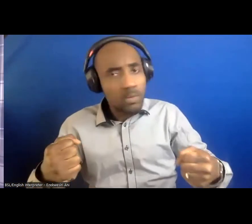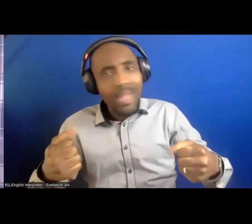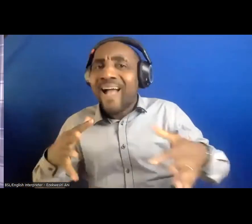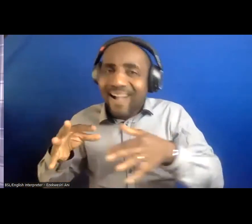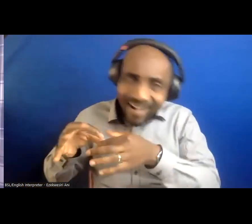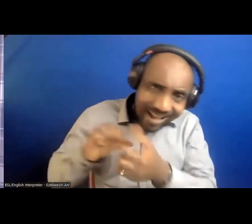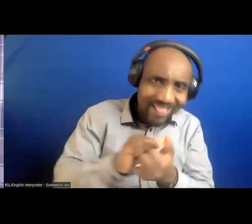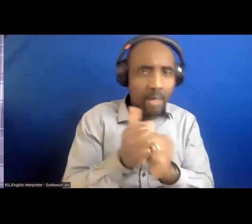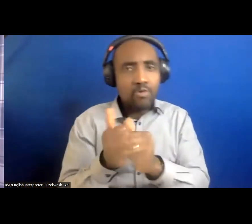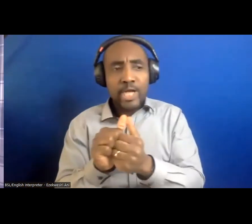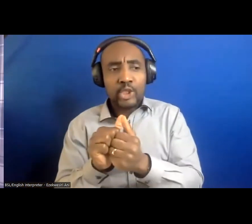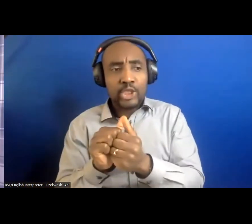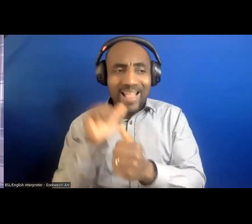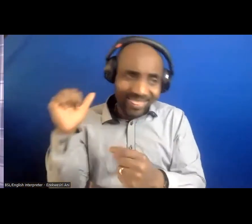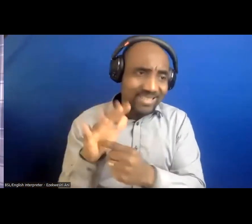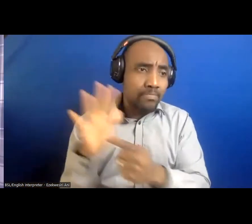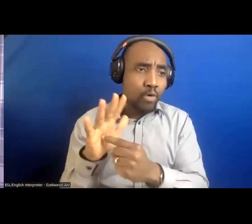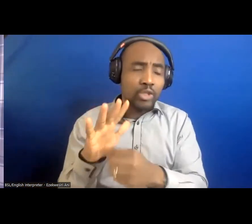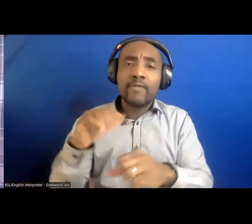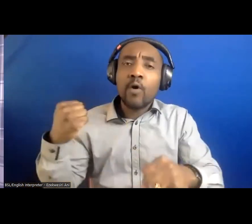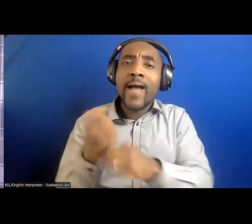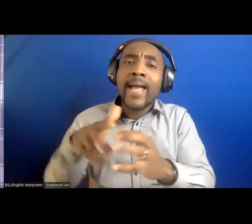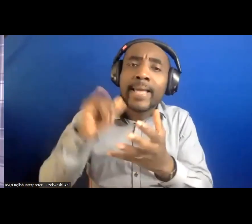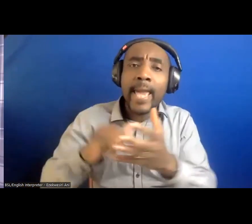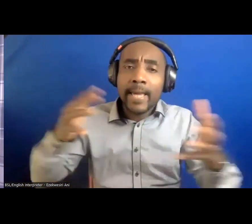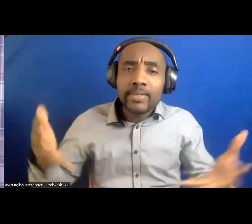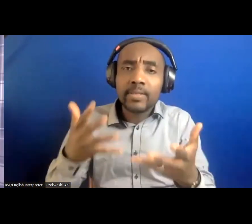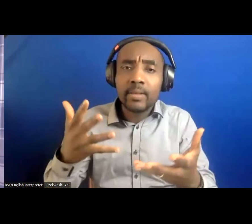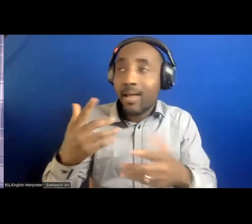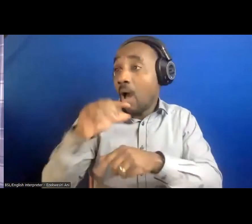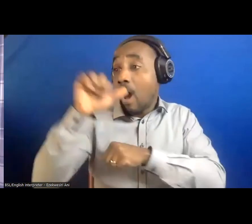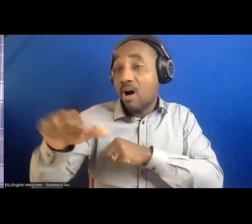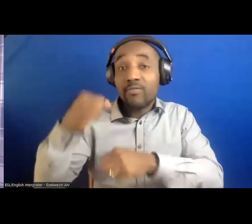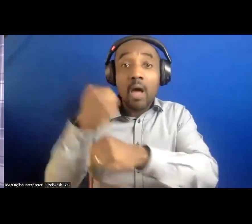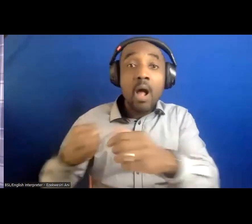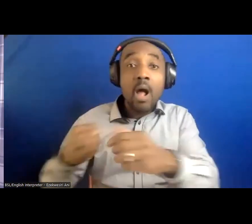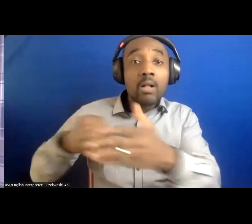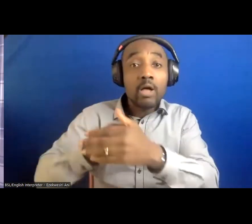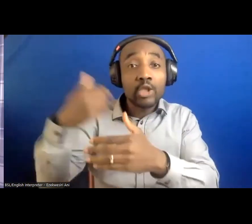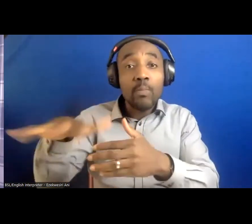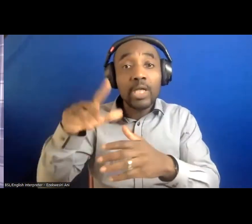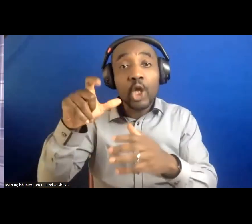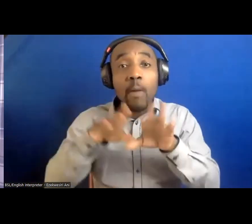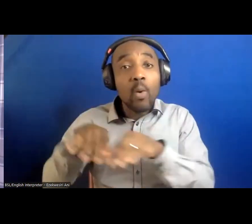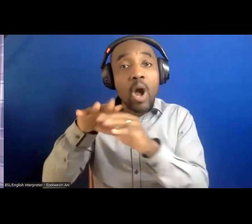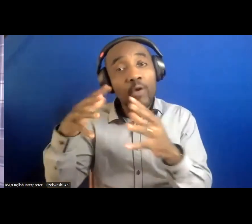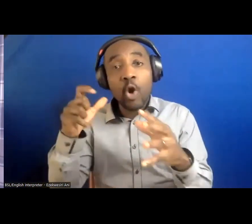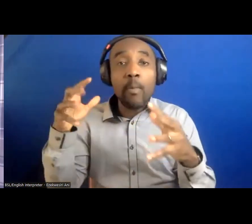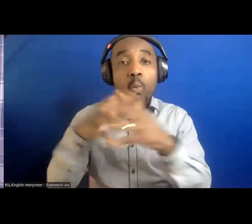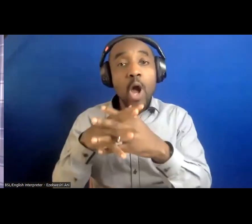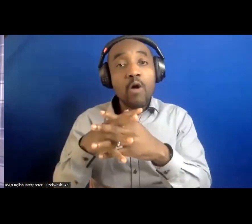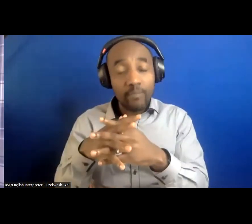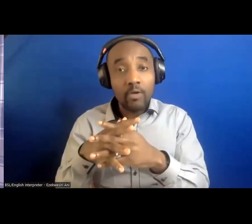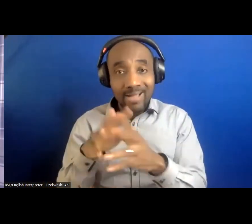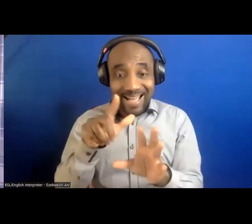what major games provide. Since that time, Glasgow have hosted the Commonwealth Games, and the Youth Charter, visibly but